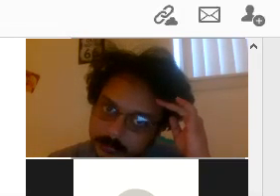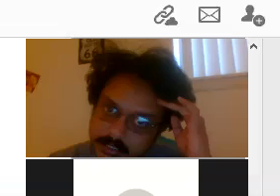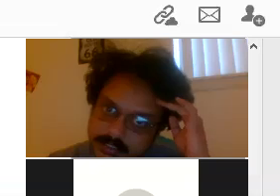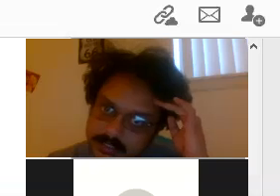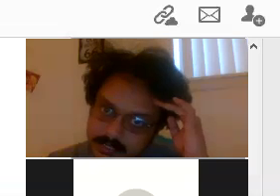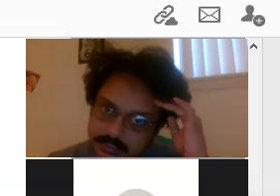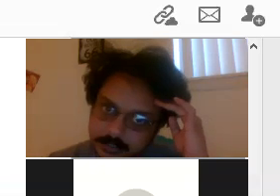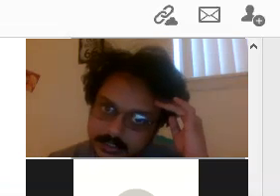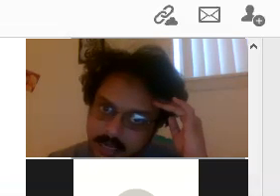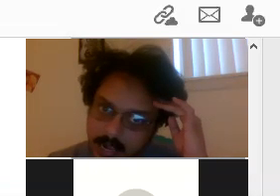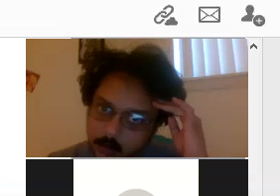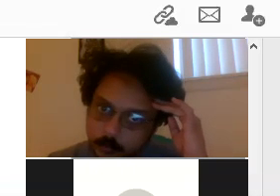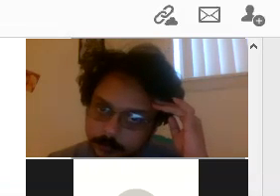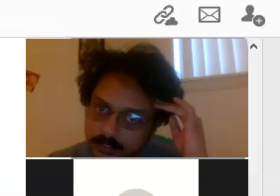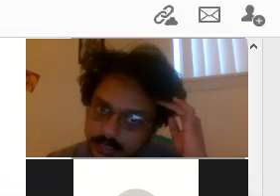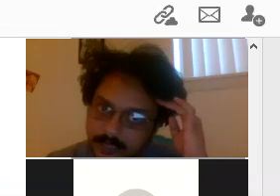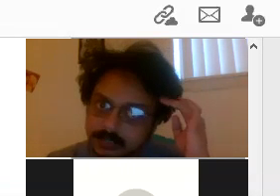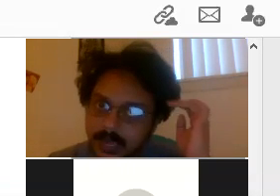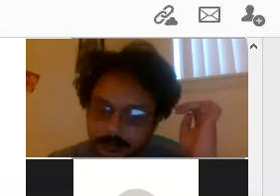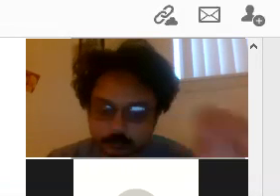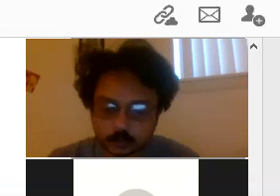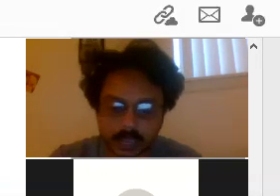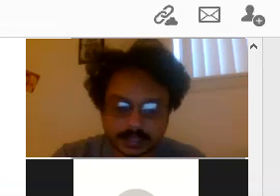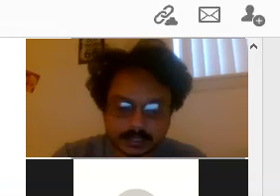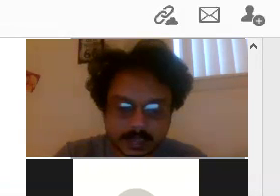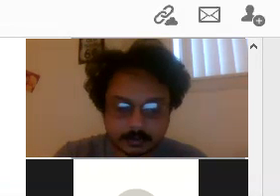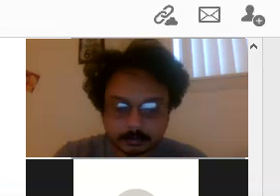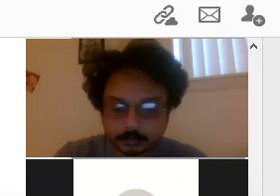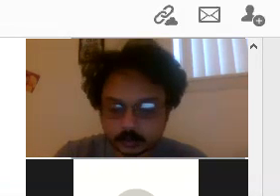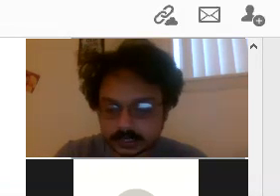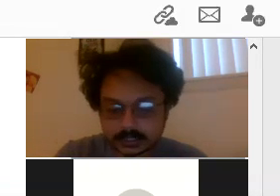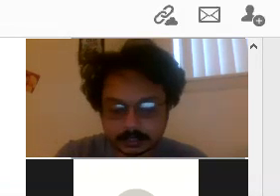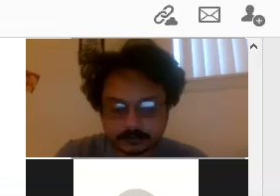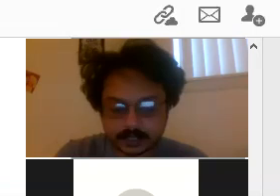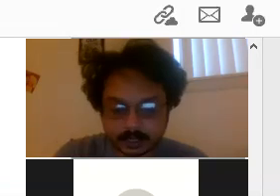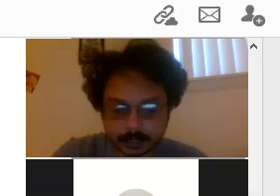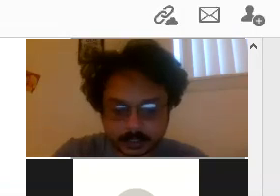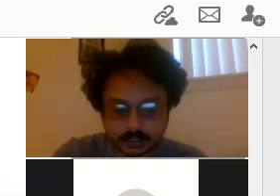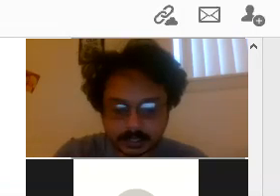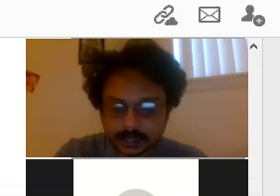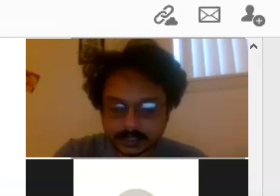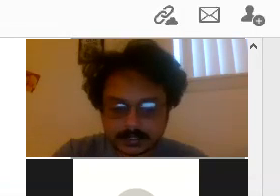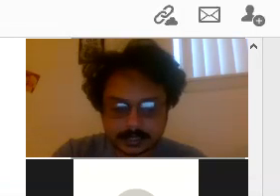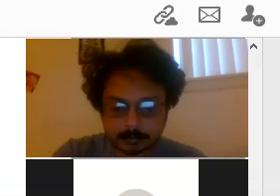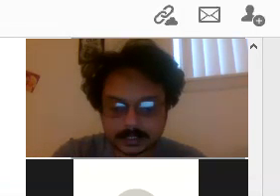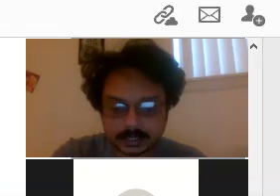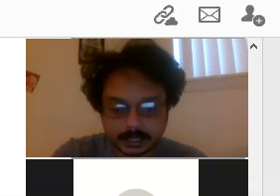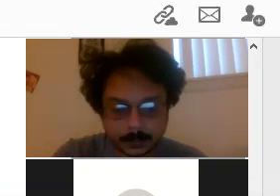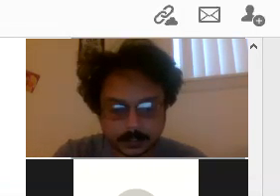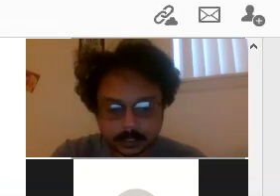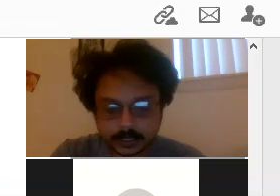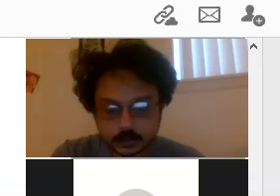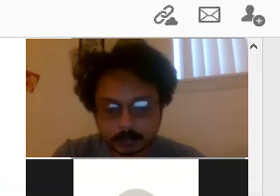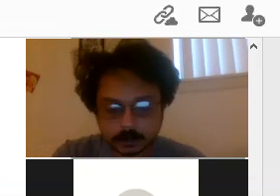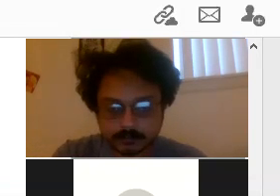With the limits, yes, but how? I mean, so let's say that with a limit, I can say n plus